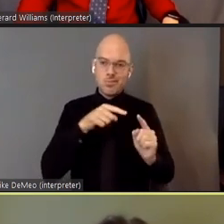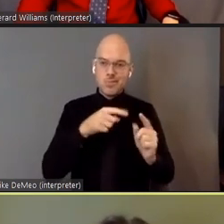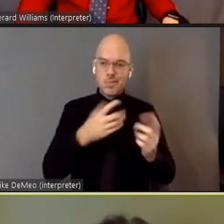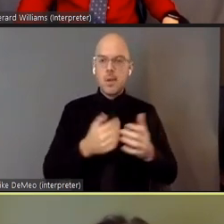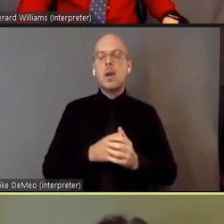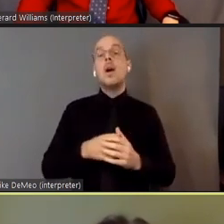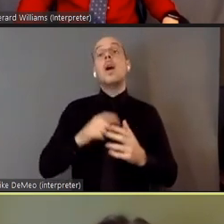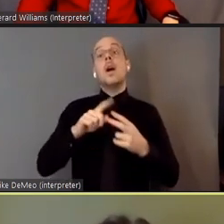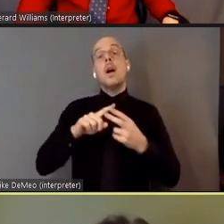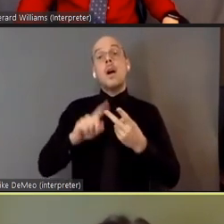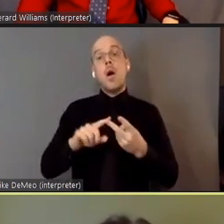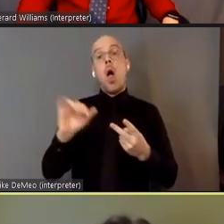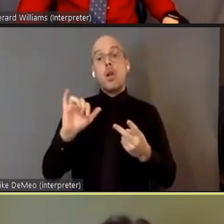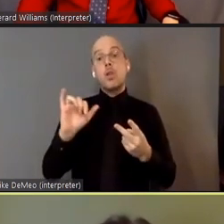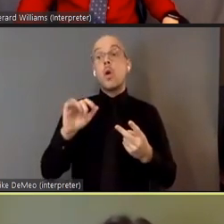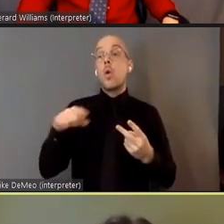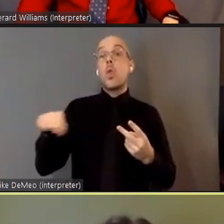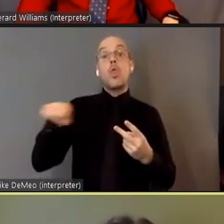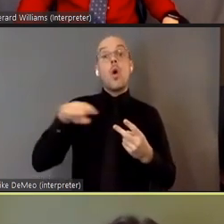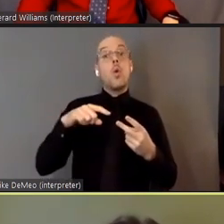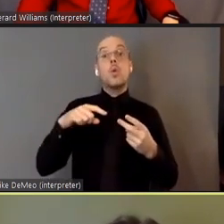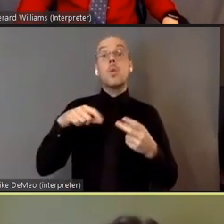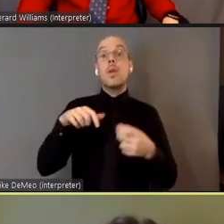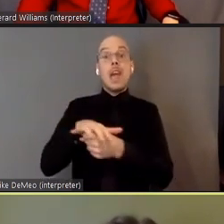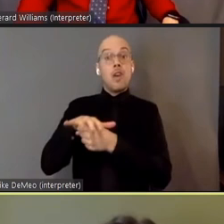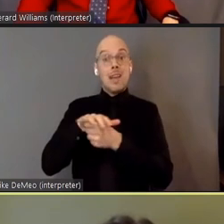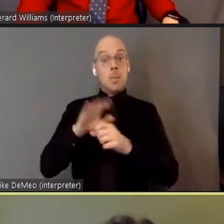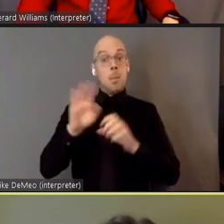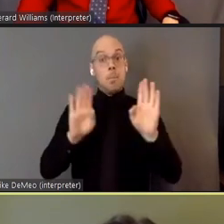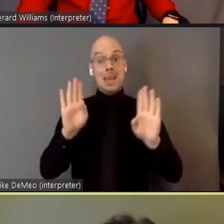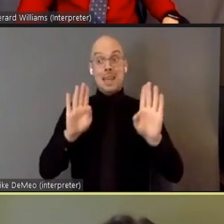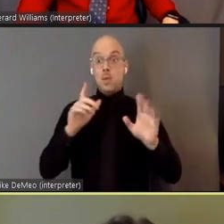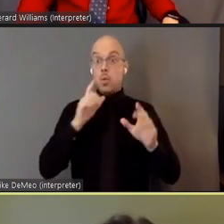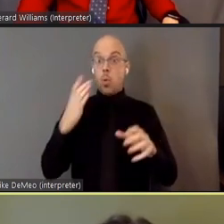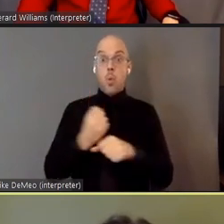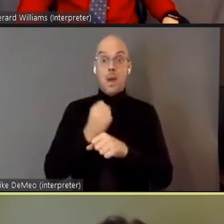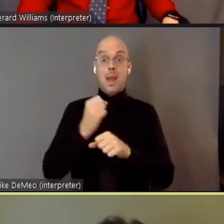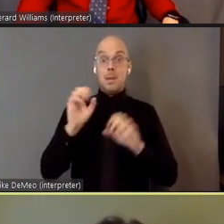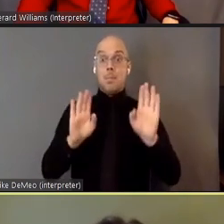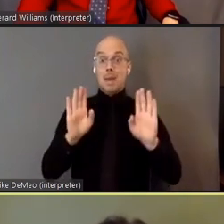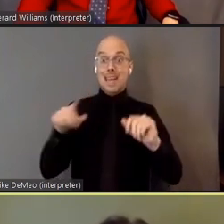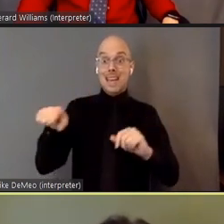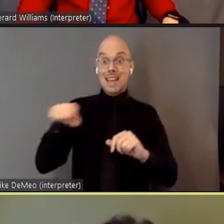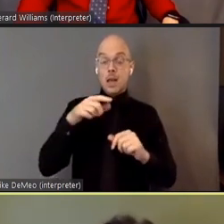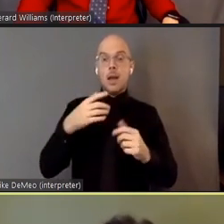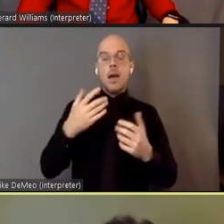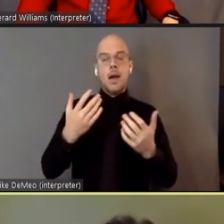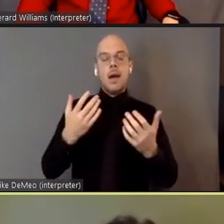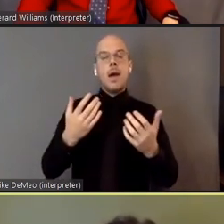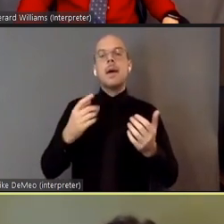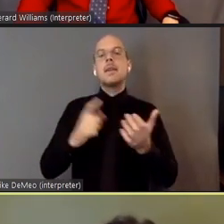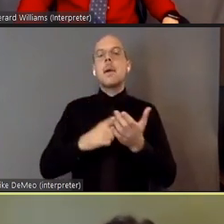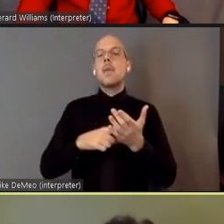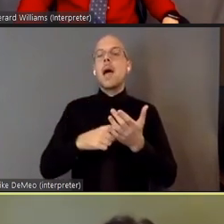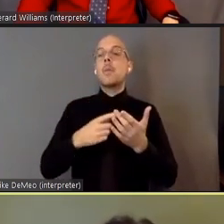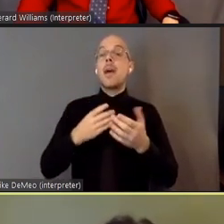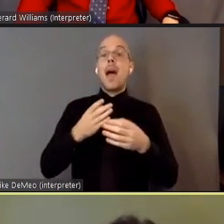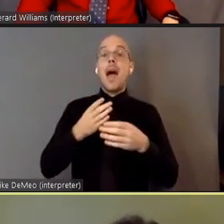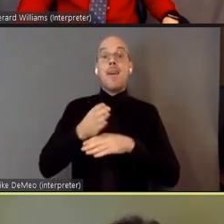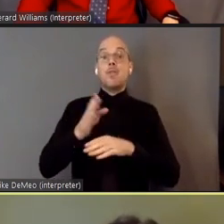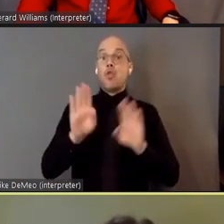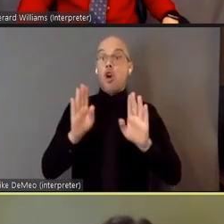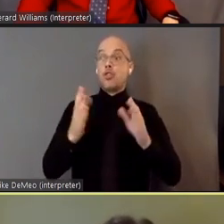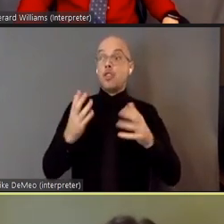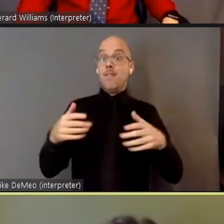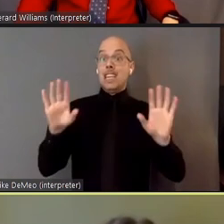also, entities that bid and have winning bids in our auctions sometimes determine in the post-auction process that either